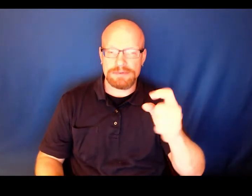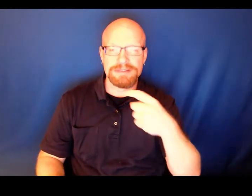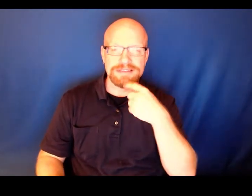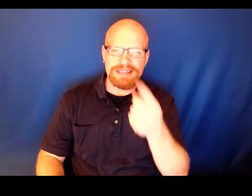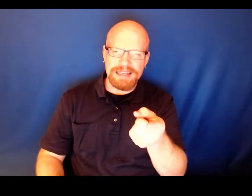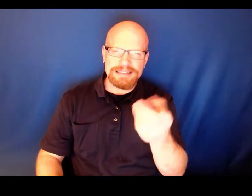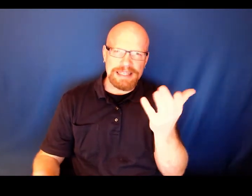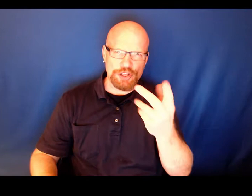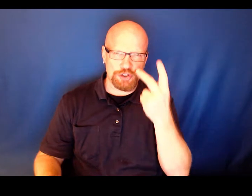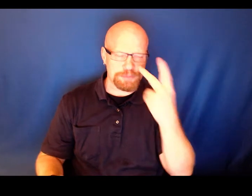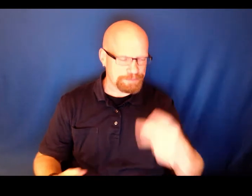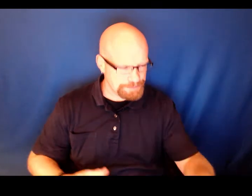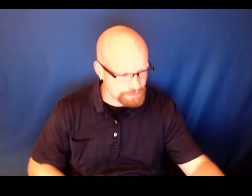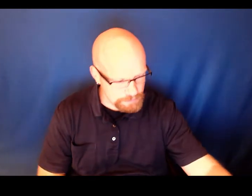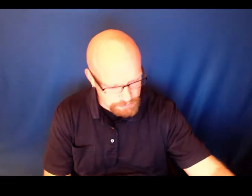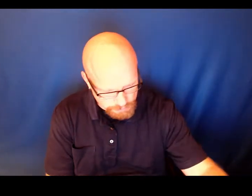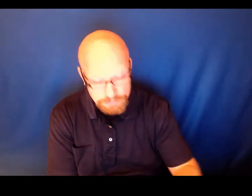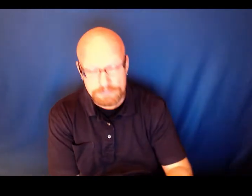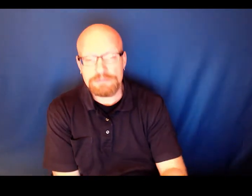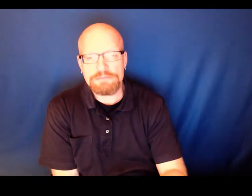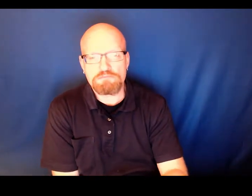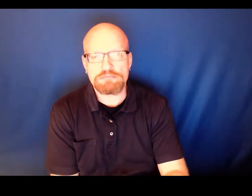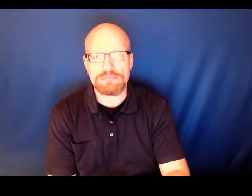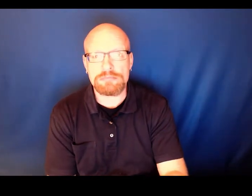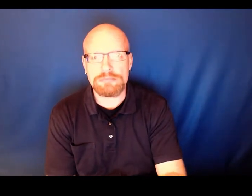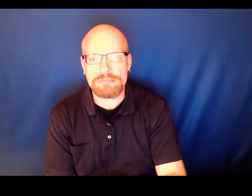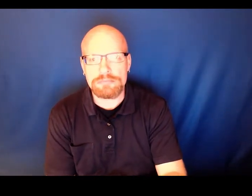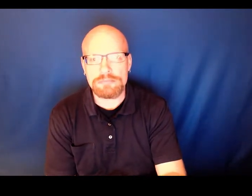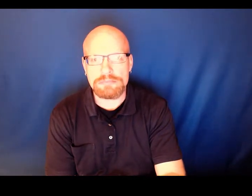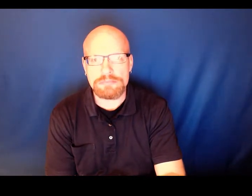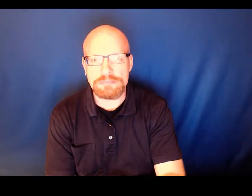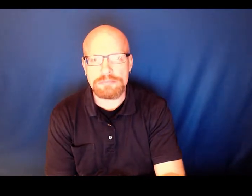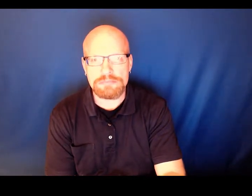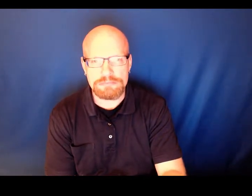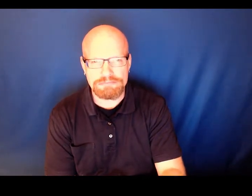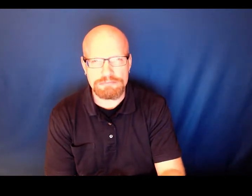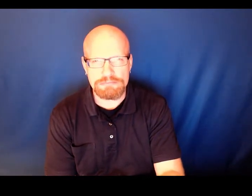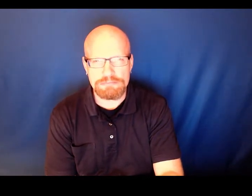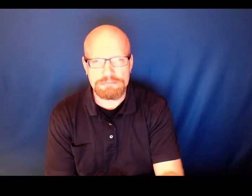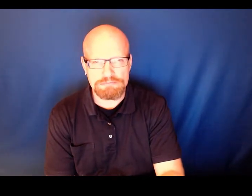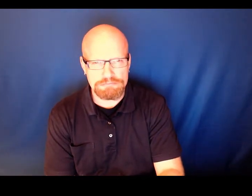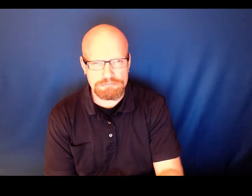add polynomials, like we see here.